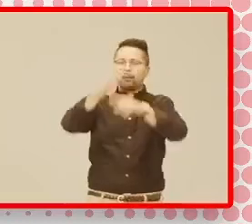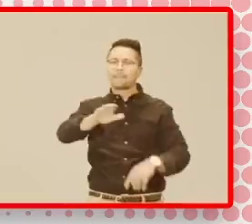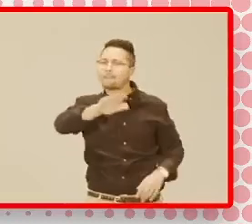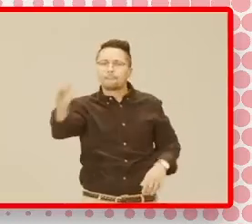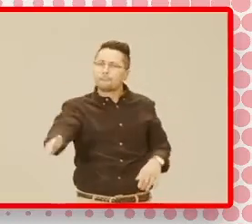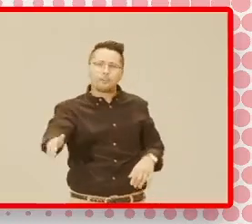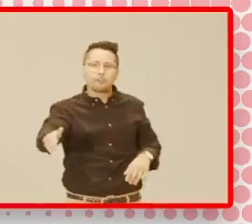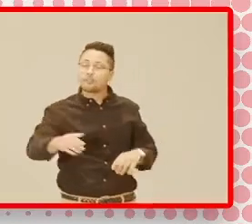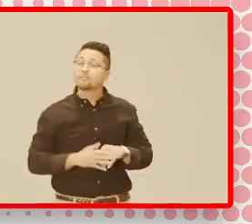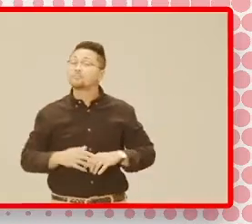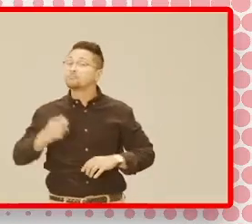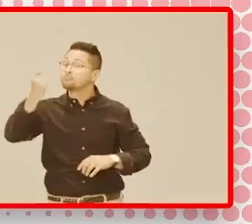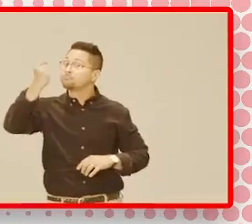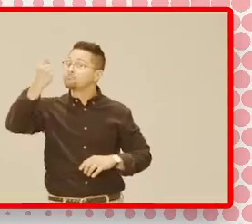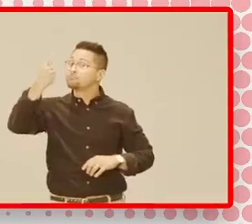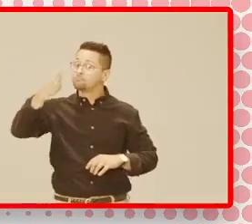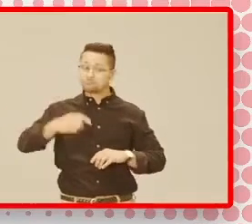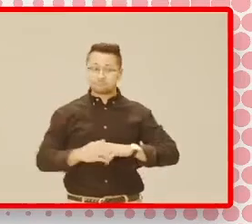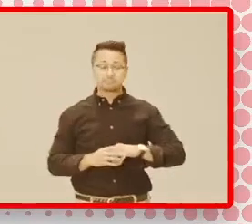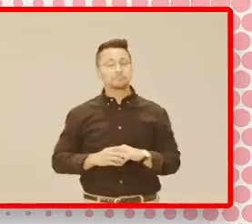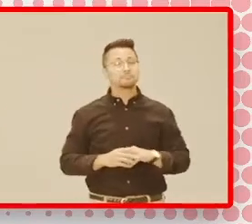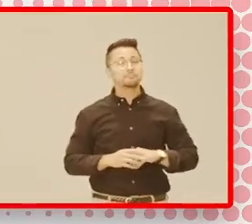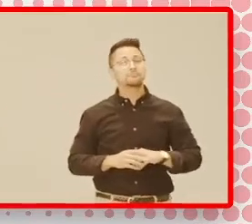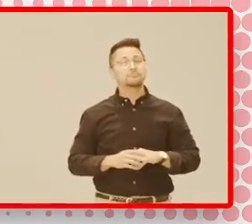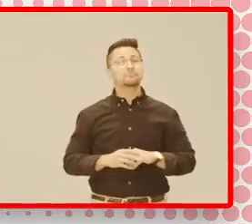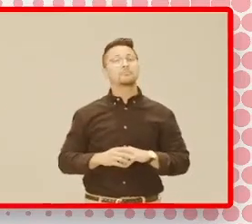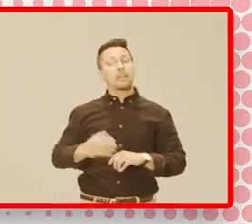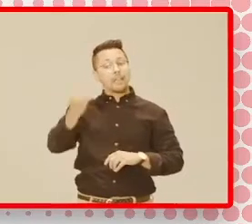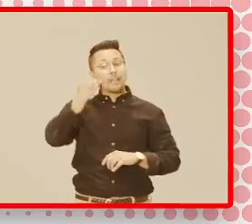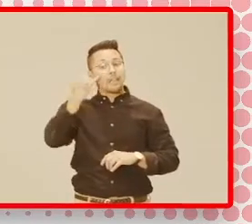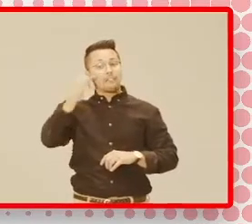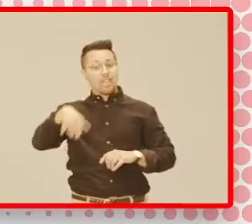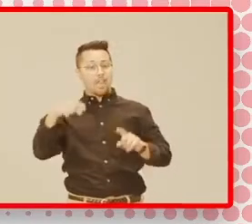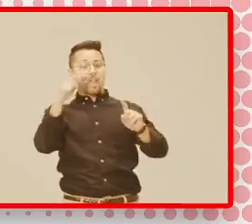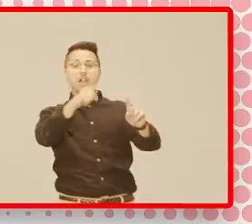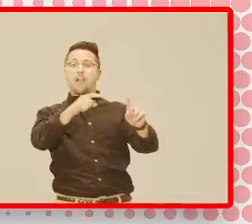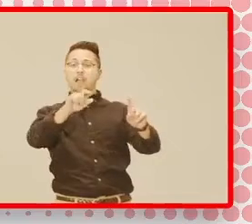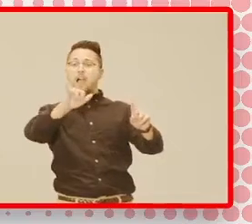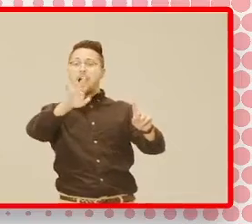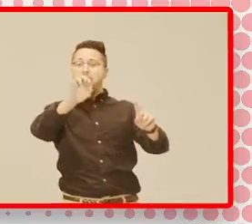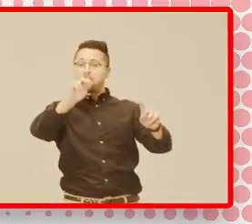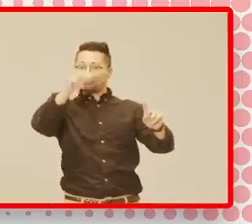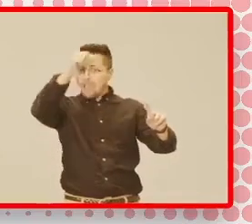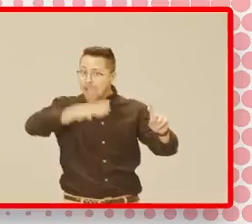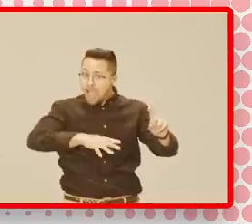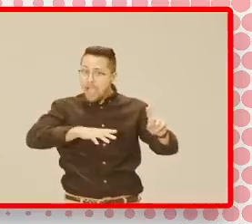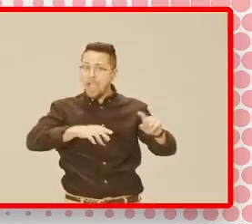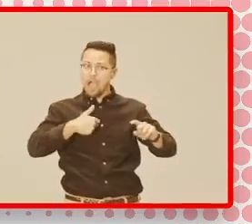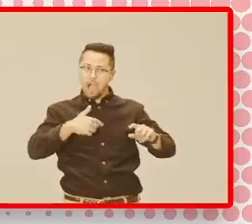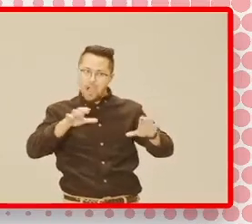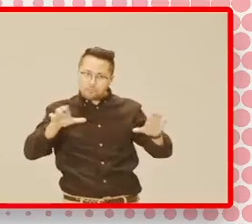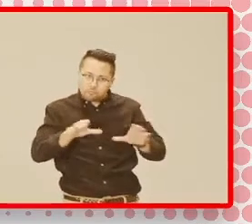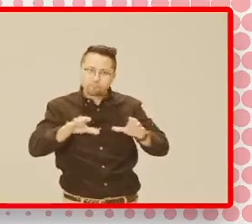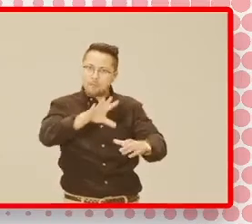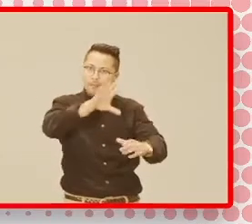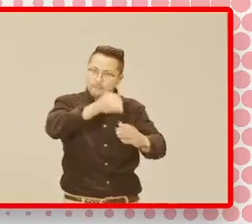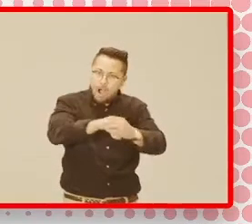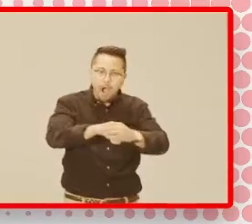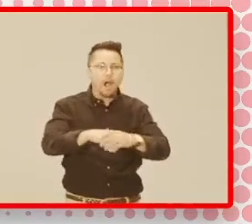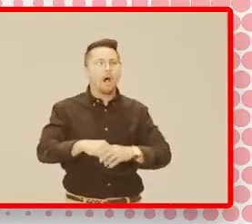But if I do Ironman and become a